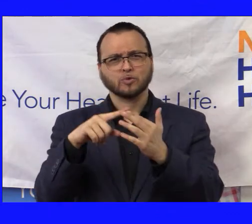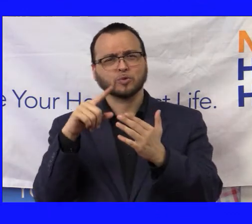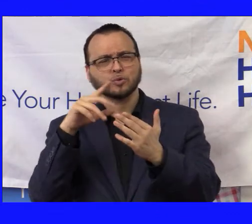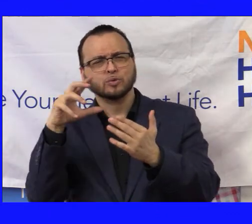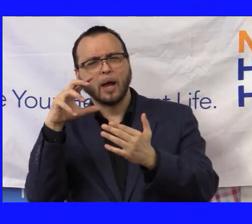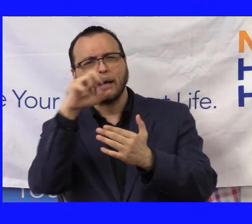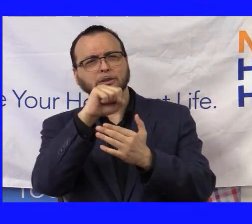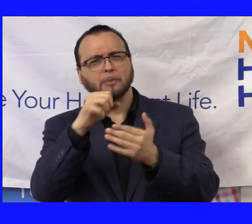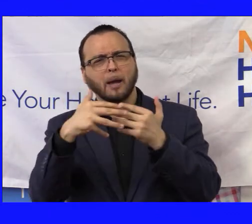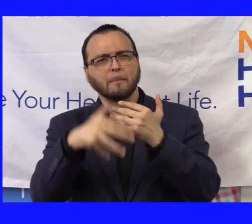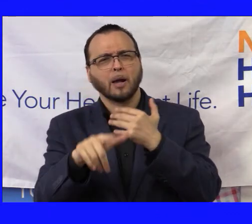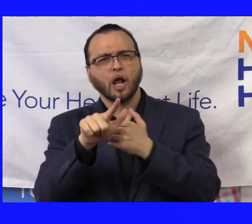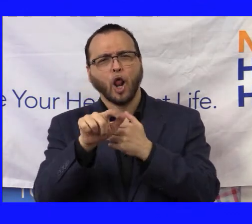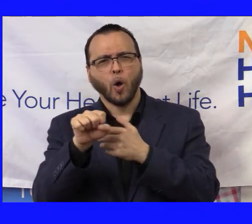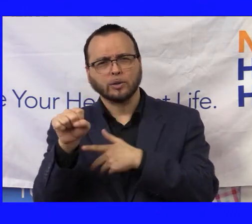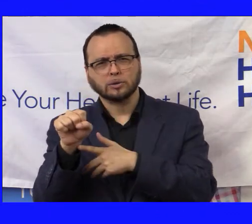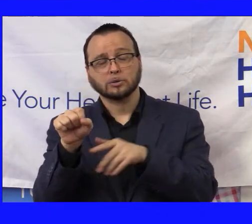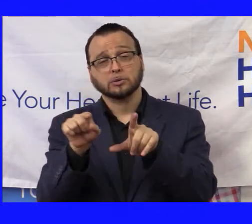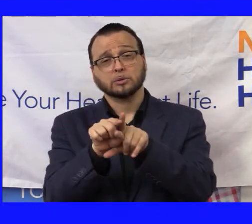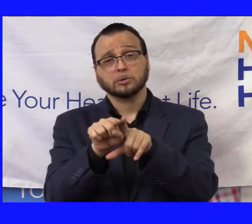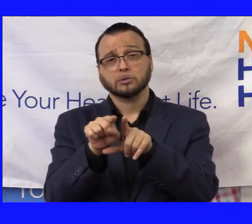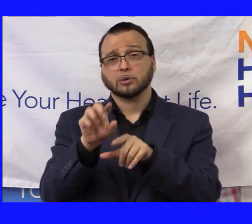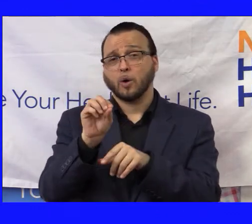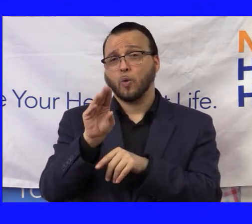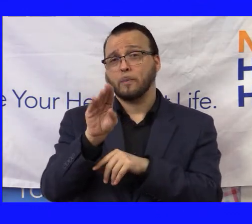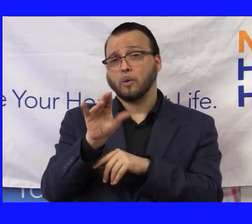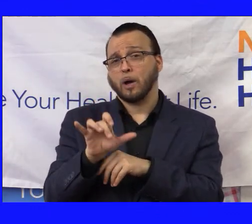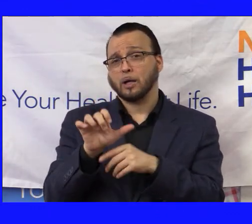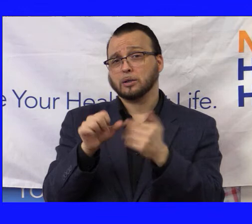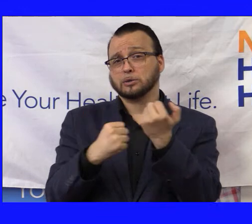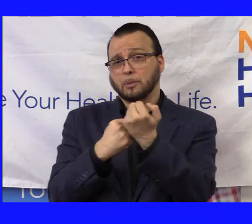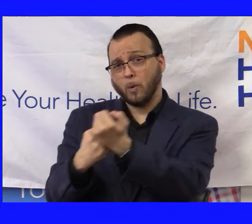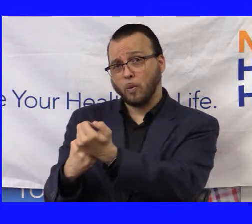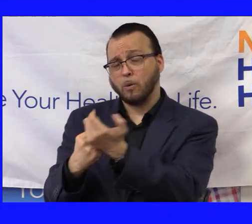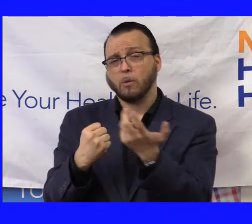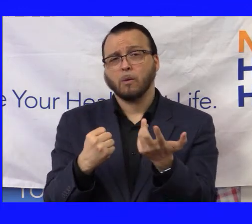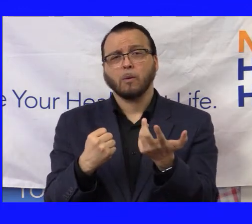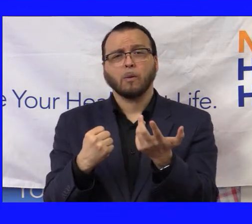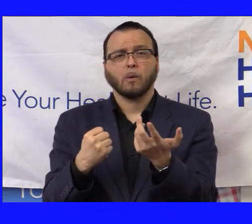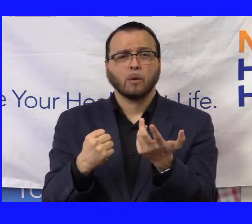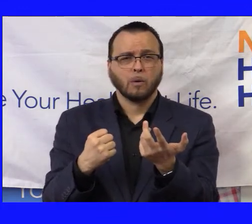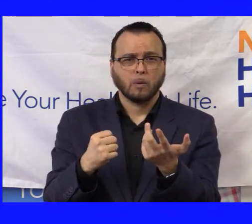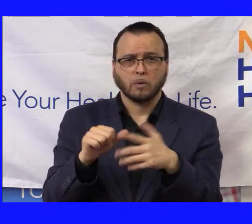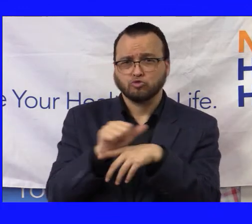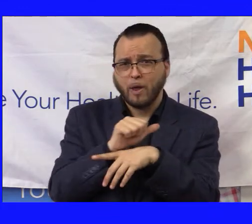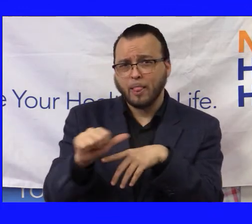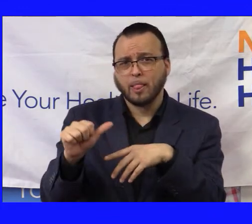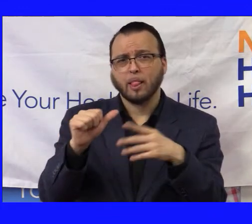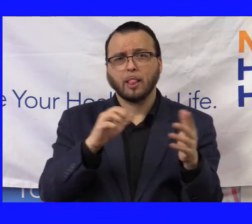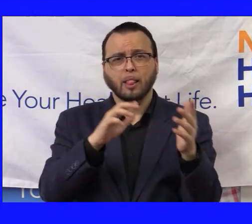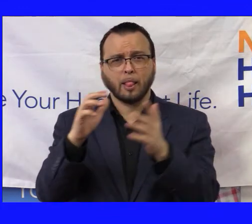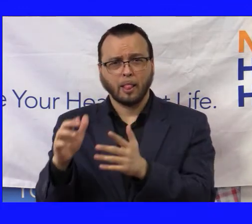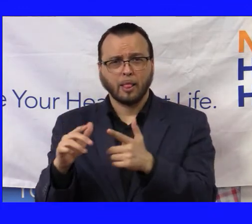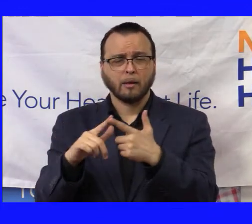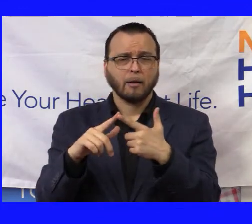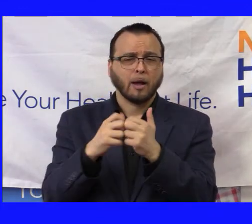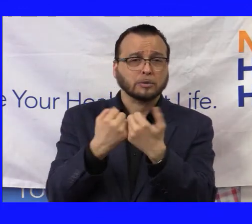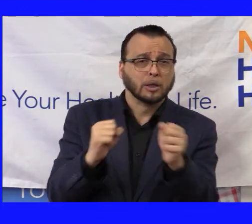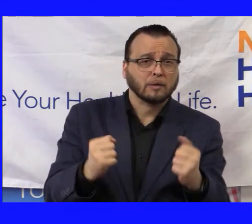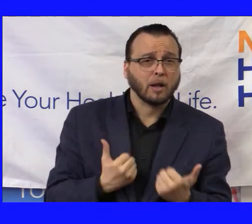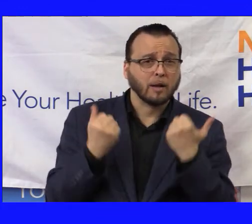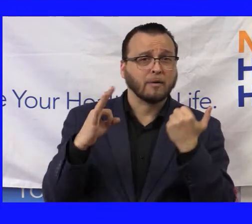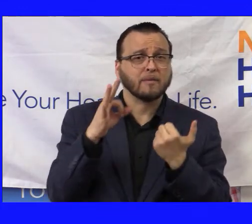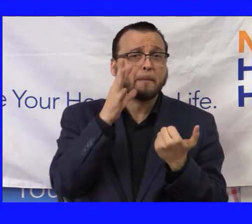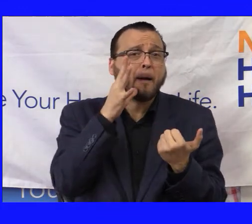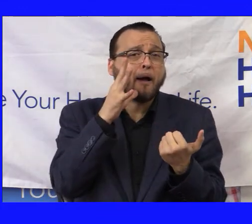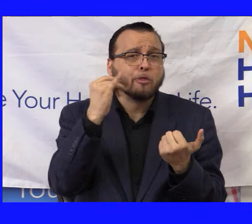as well as OB life support, simulation drills to save the life of a mother if she